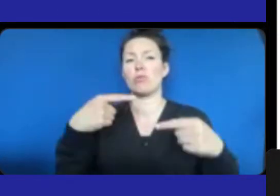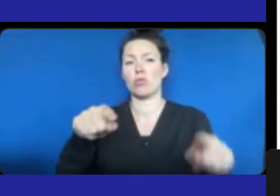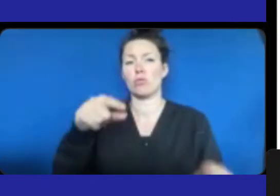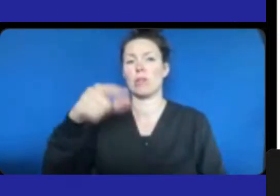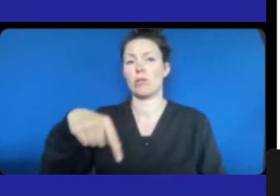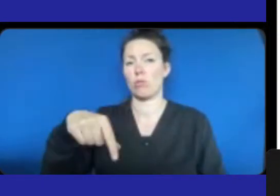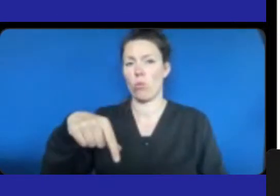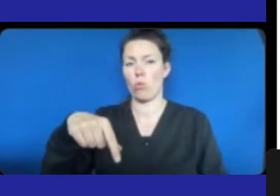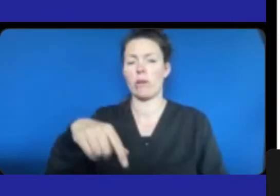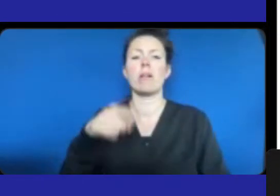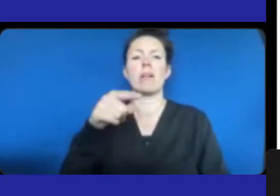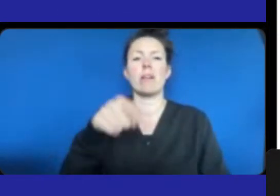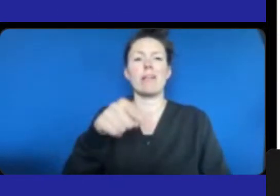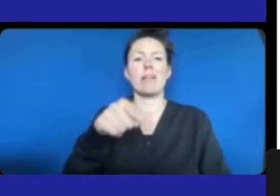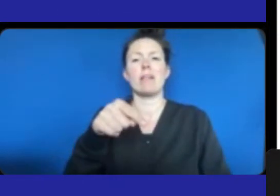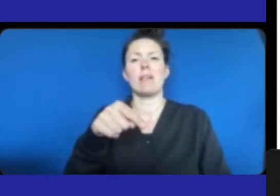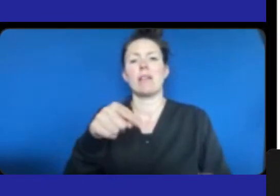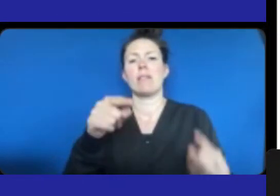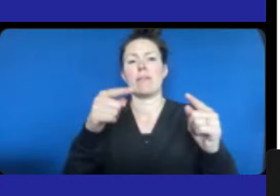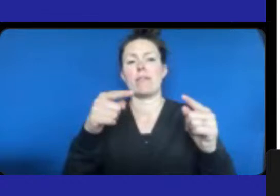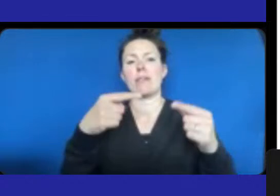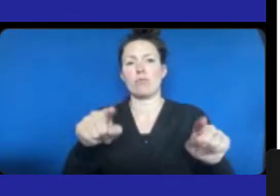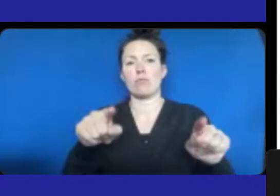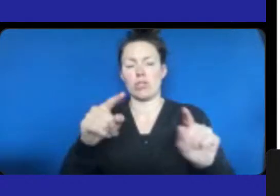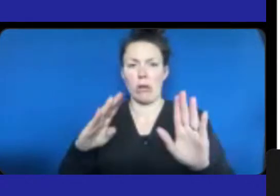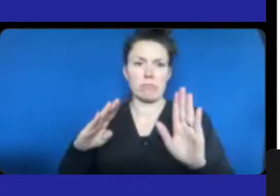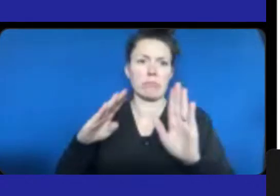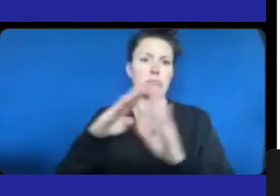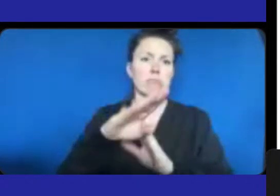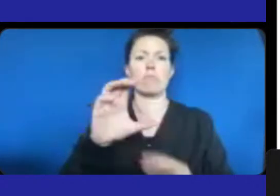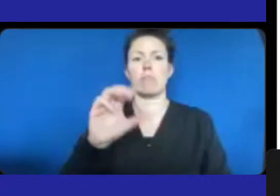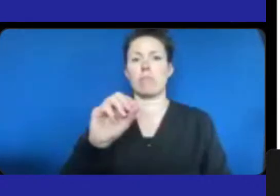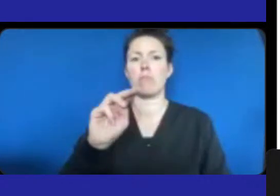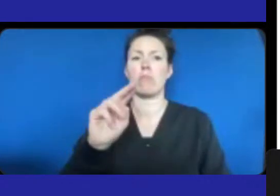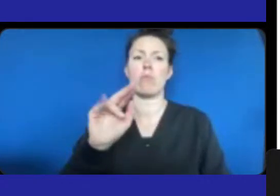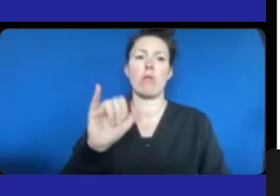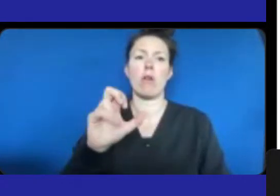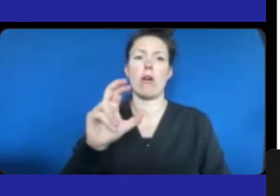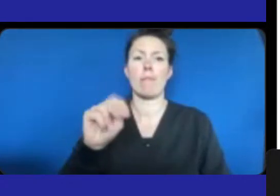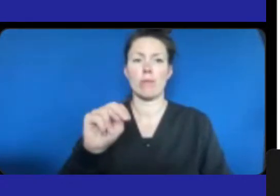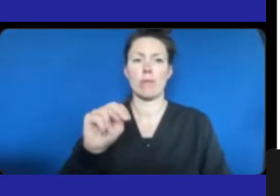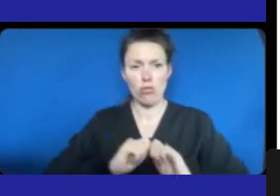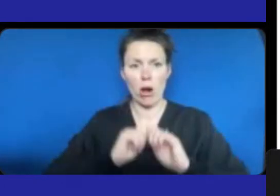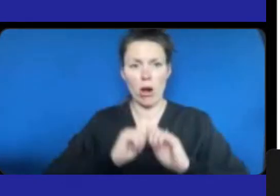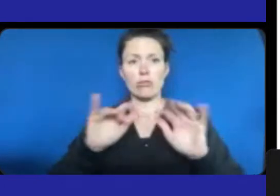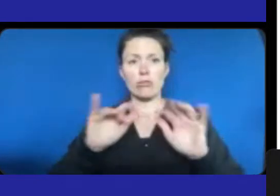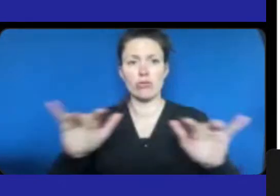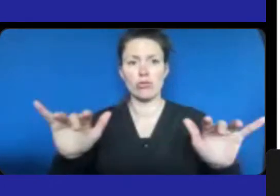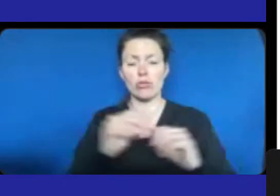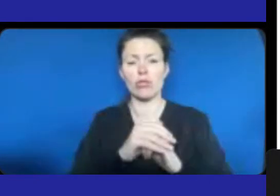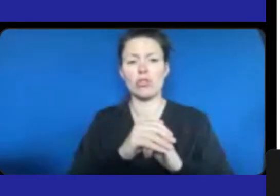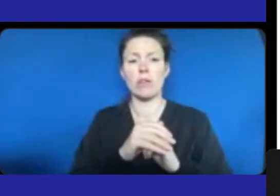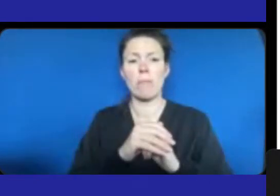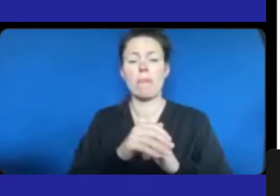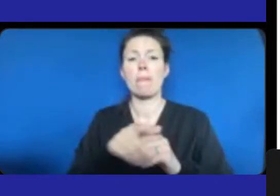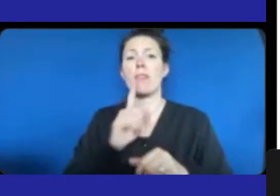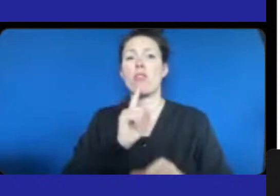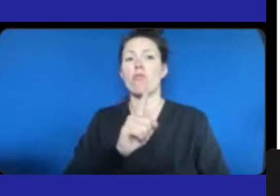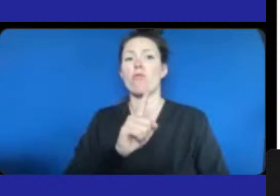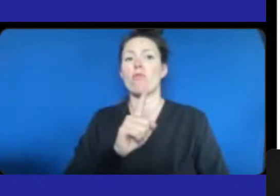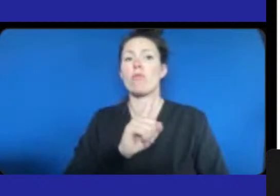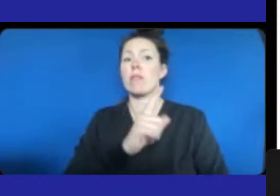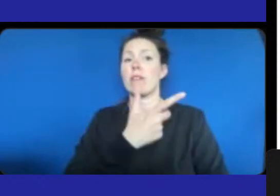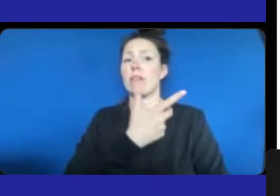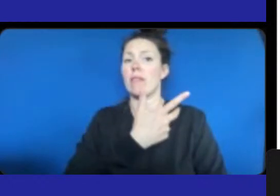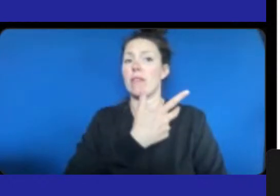the height of the Omicron surge. Interestingly, the vaccine administered